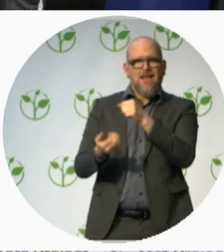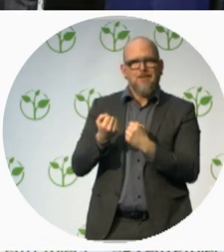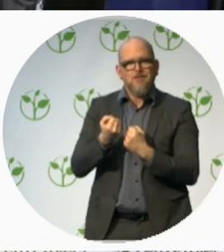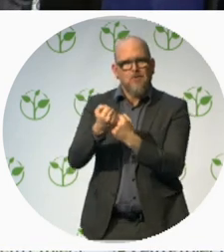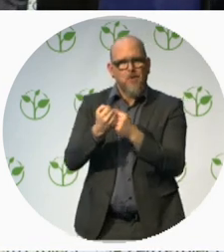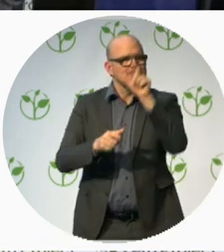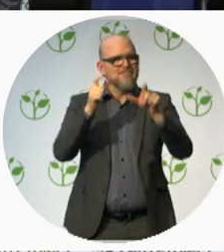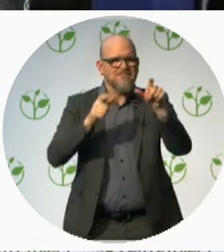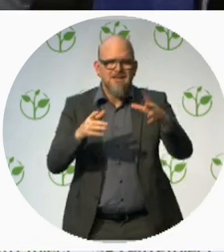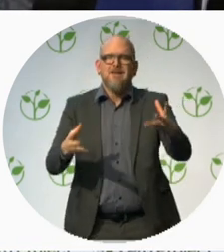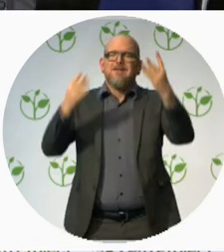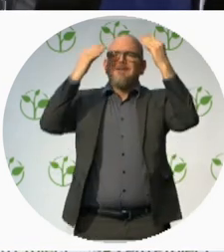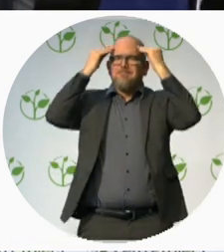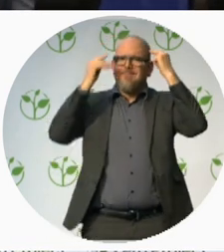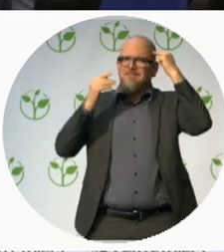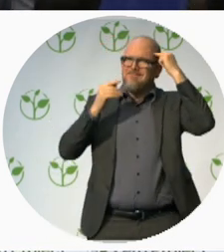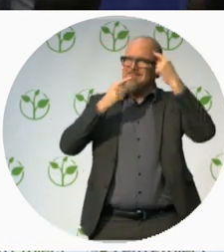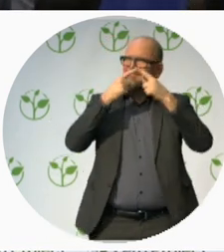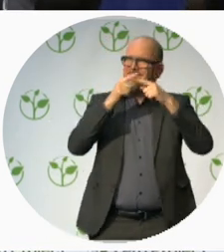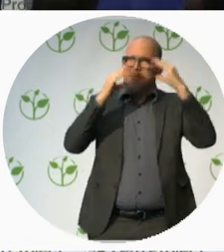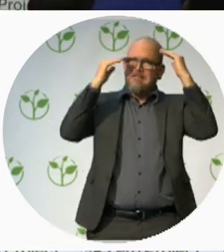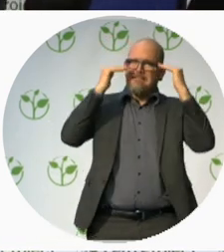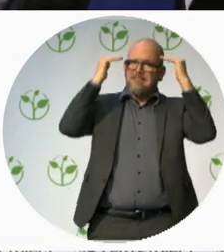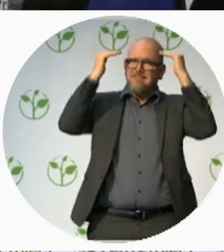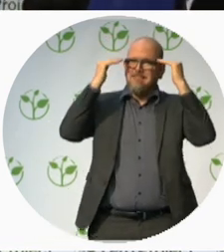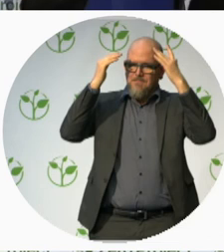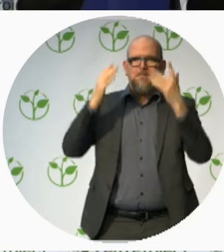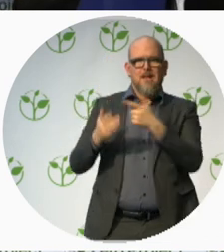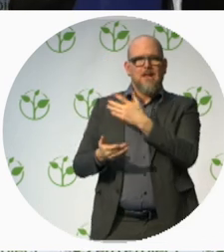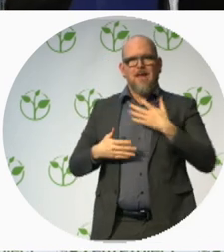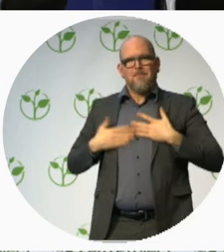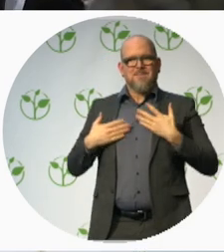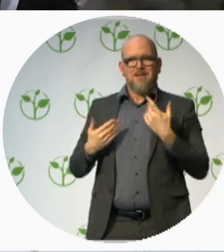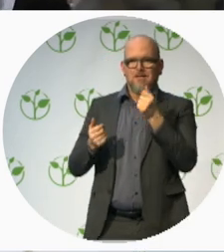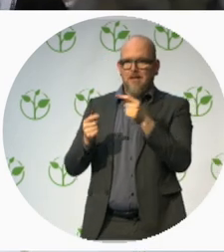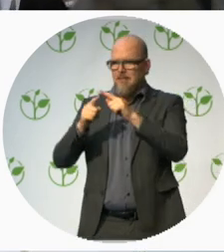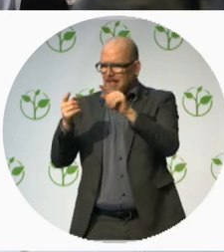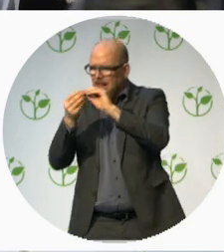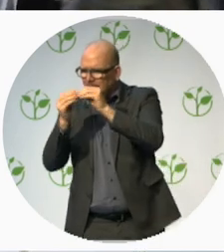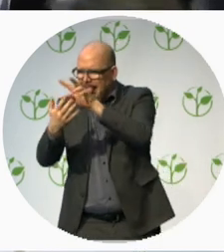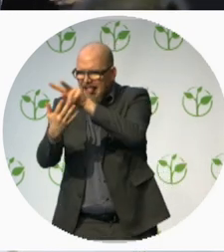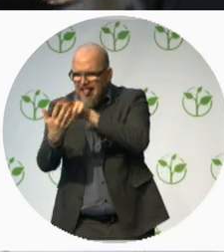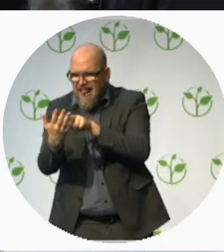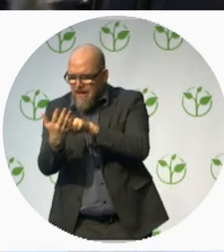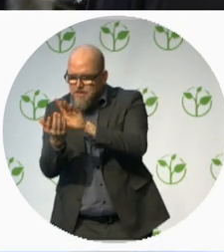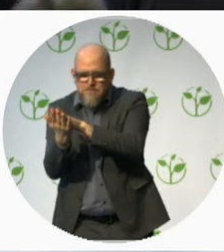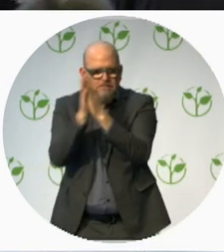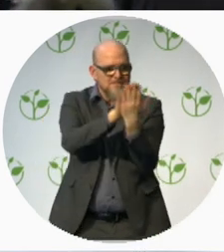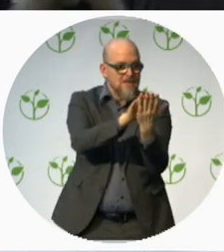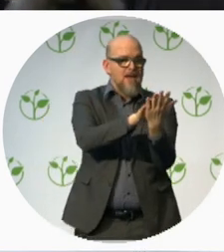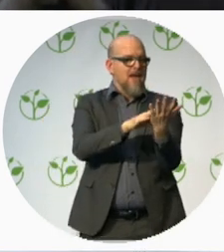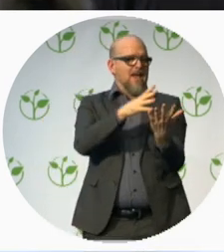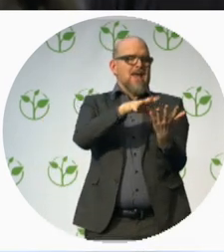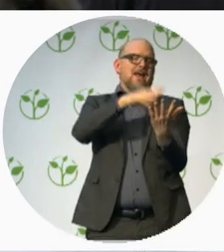disabilities. Plena Inclusion then converts the documents into easy language to share with the intended recipient.